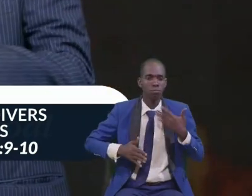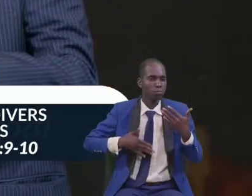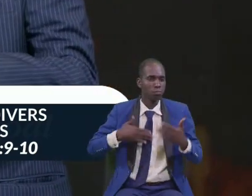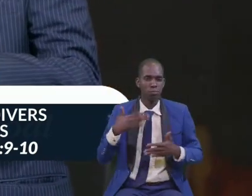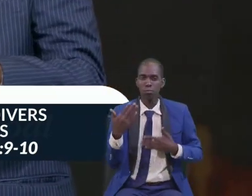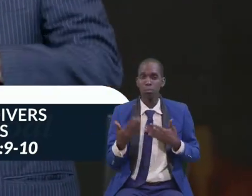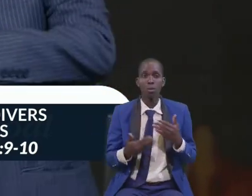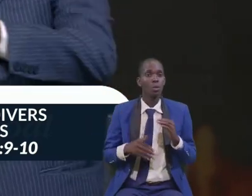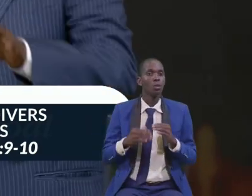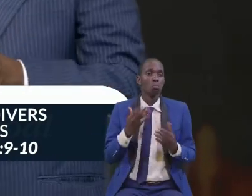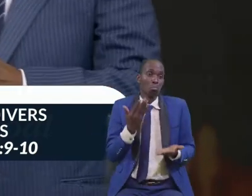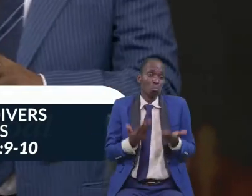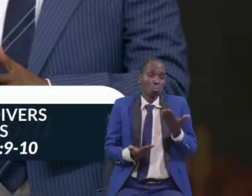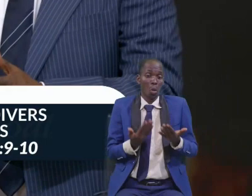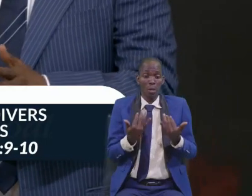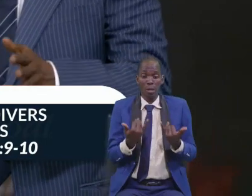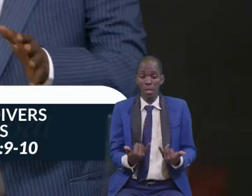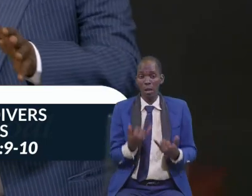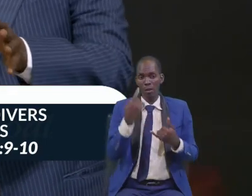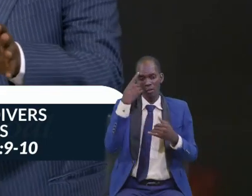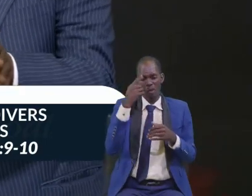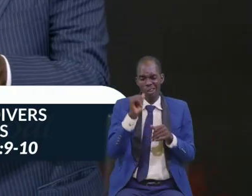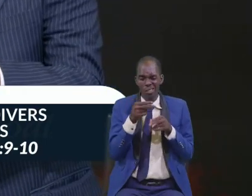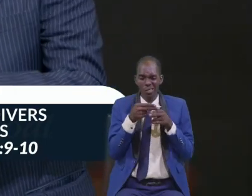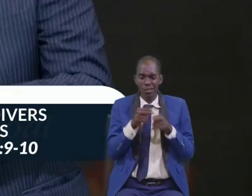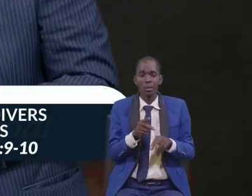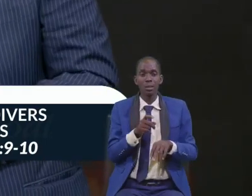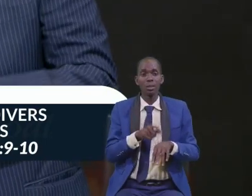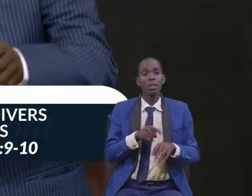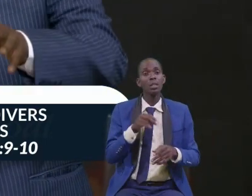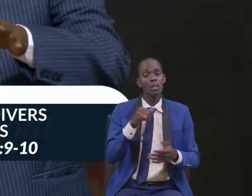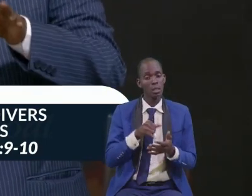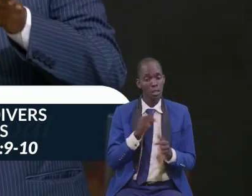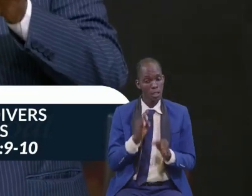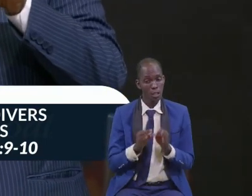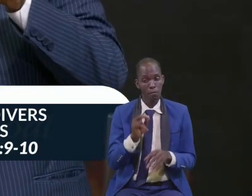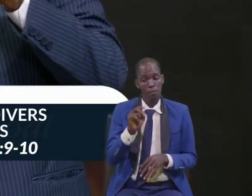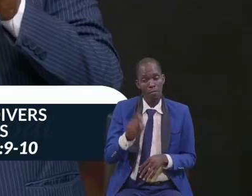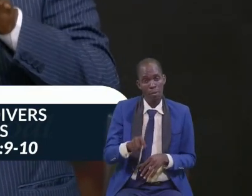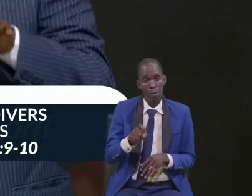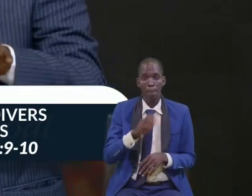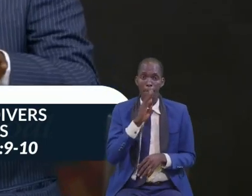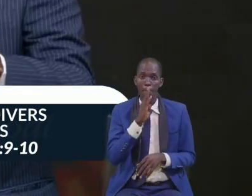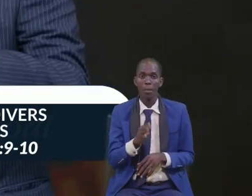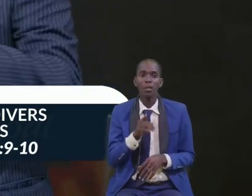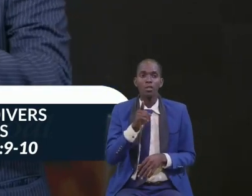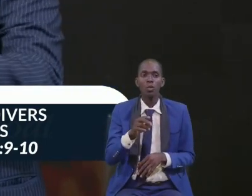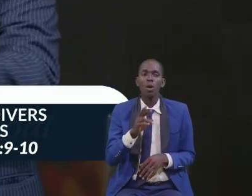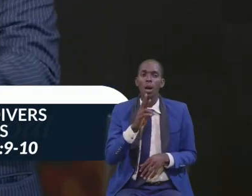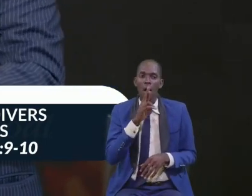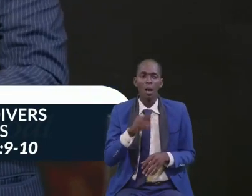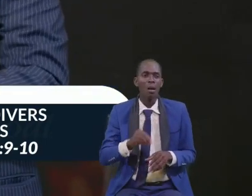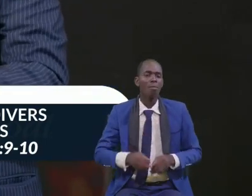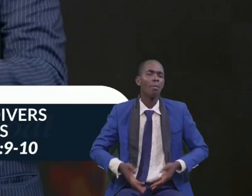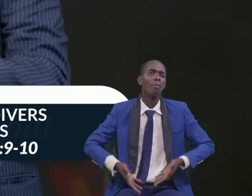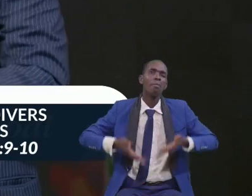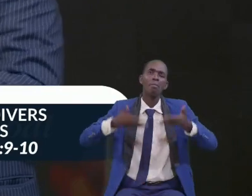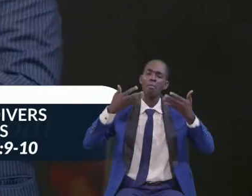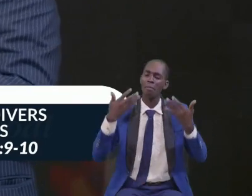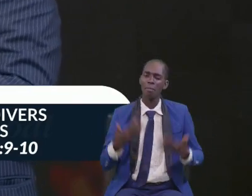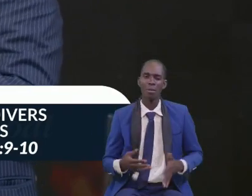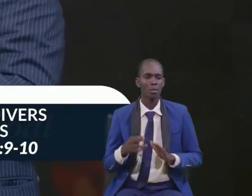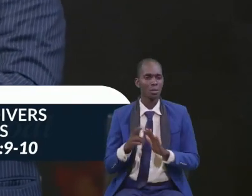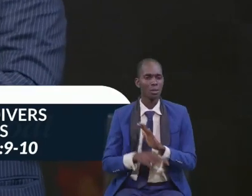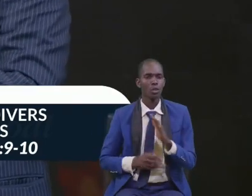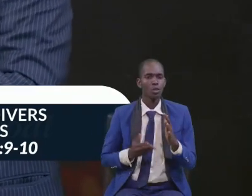though now for a season, if need be, ye are in heaviness through